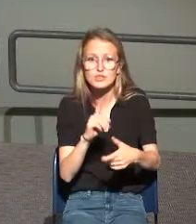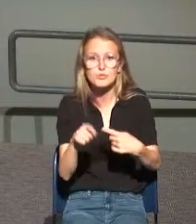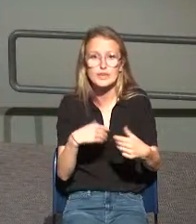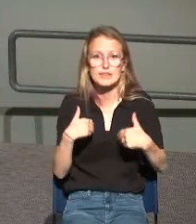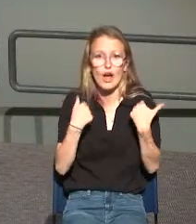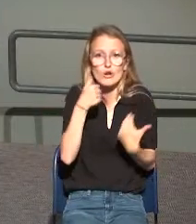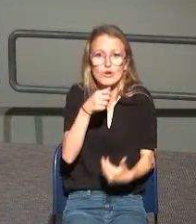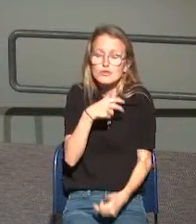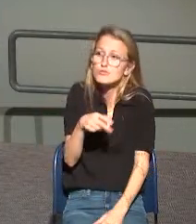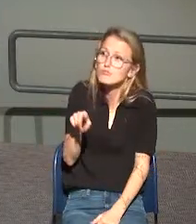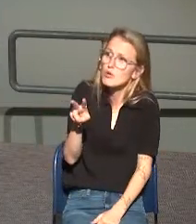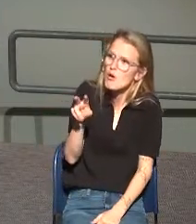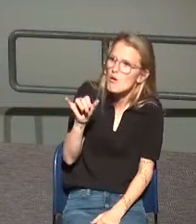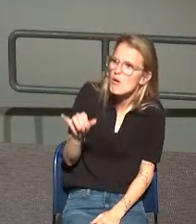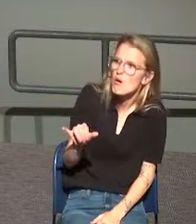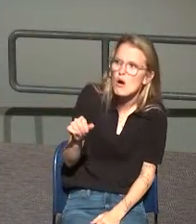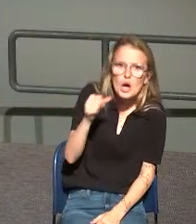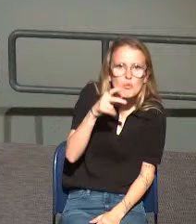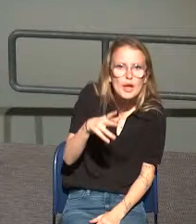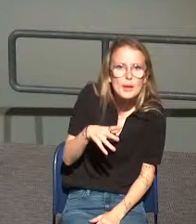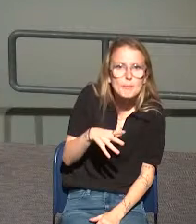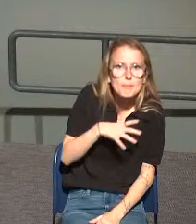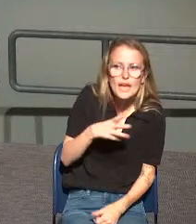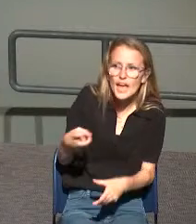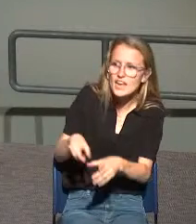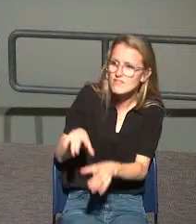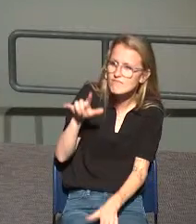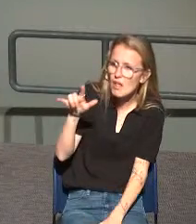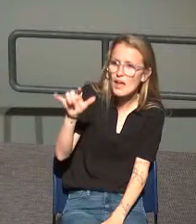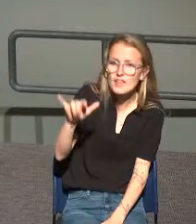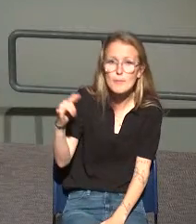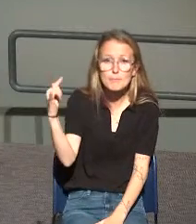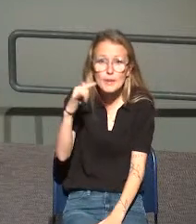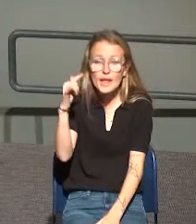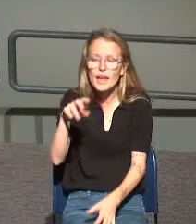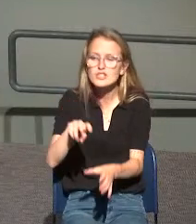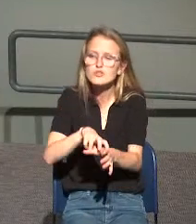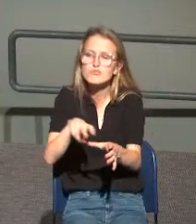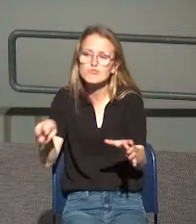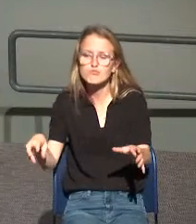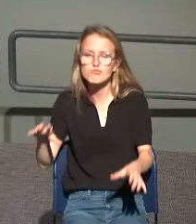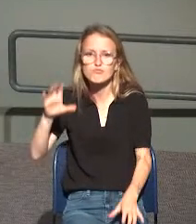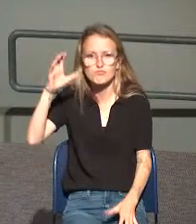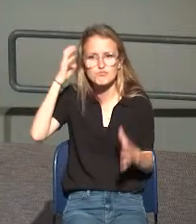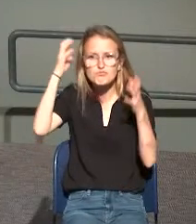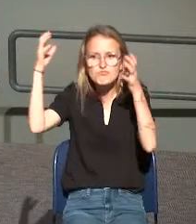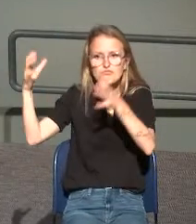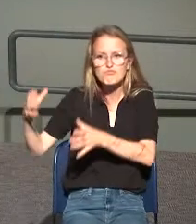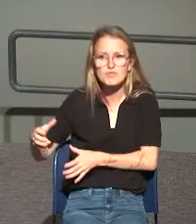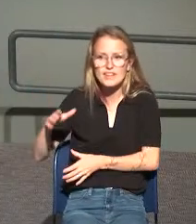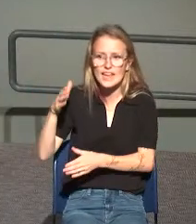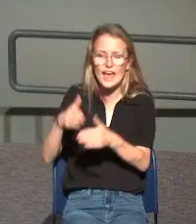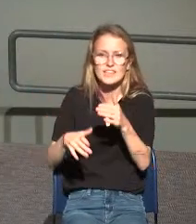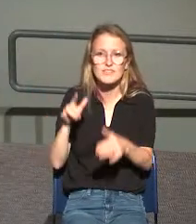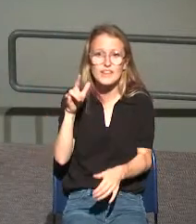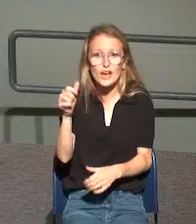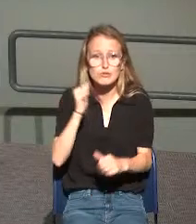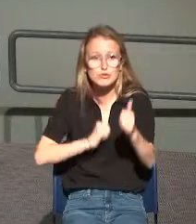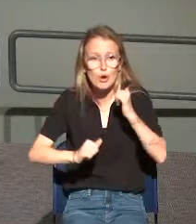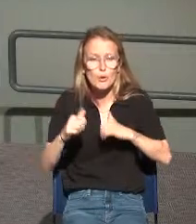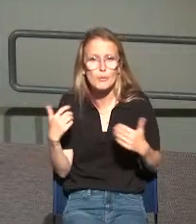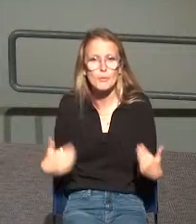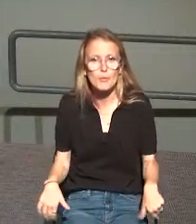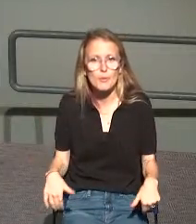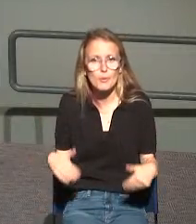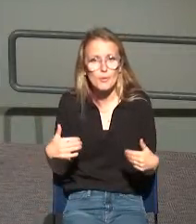see that, and they see a woman flying that airplane and getting out of that airplane at the end of the air show, that really means something. Seeing